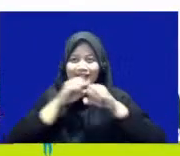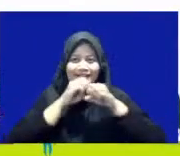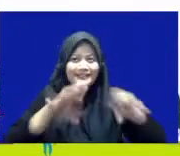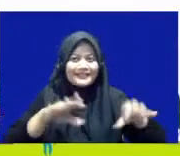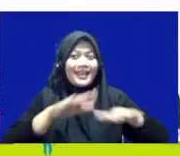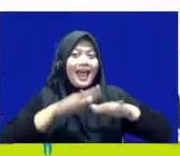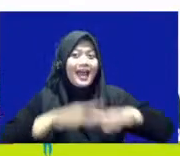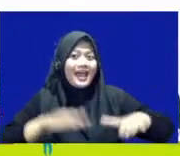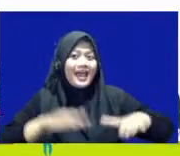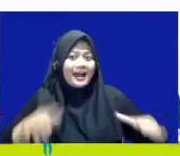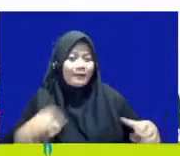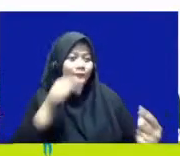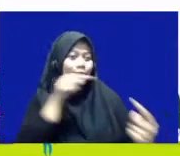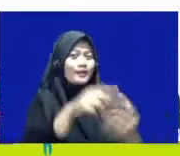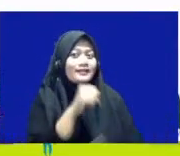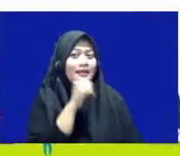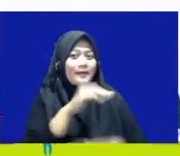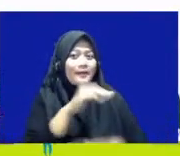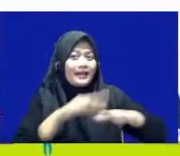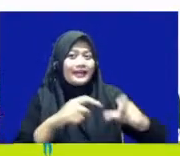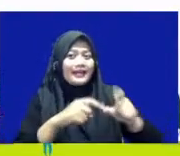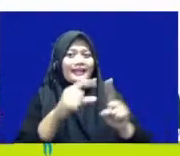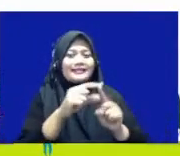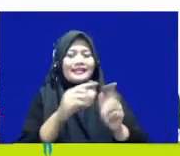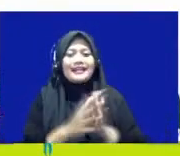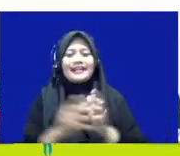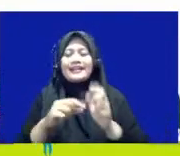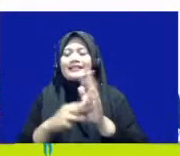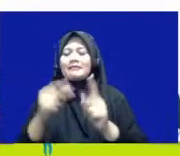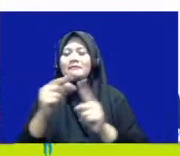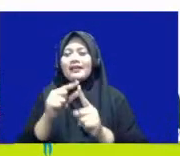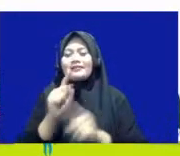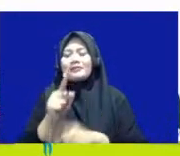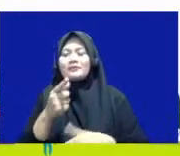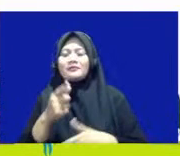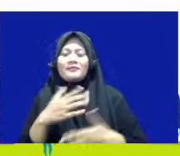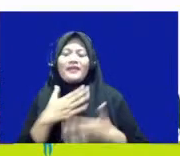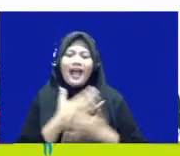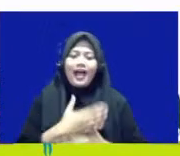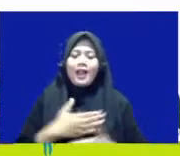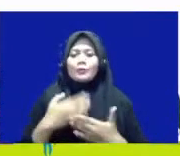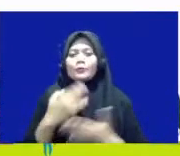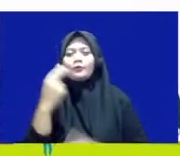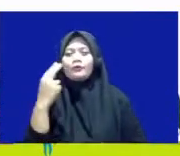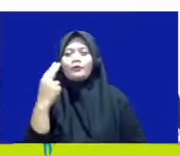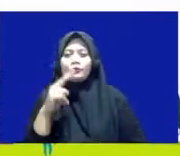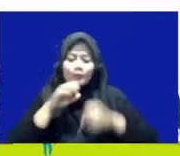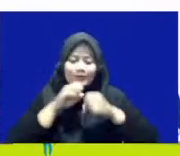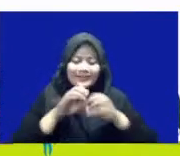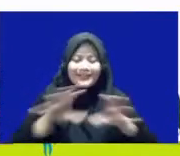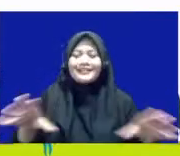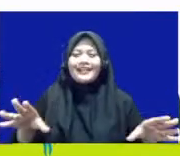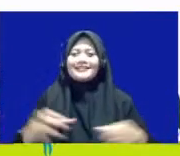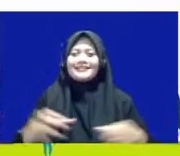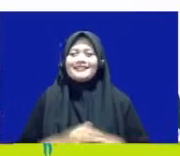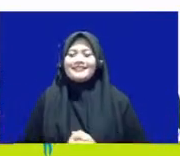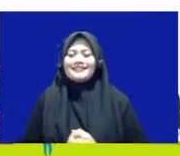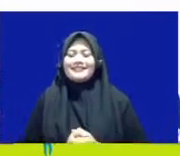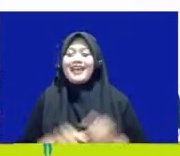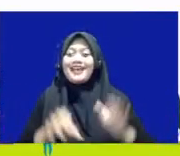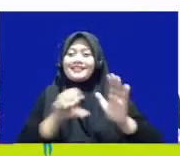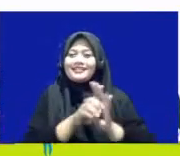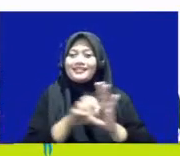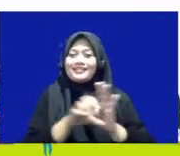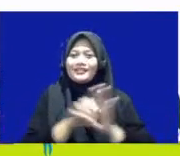SMP, atau TK, karena mereka lebih halus untuk melakukan sosialisasinya. Nah, contoh-contoh